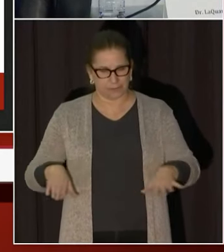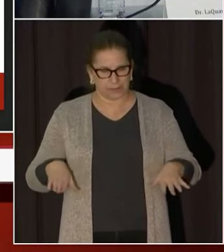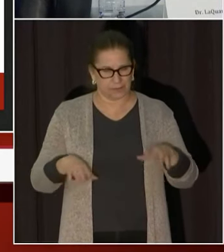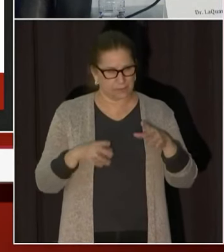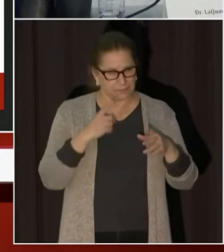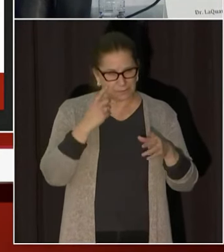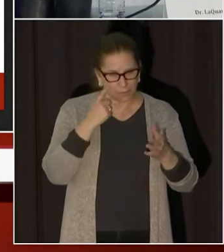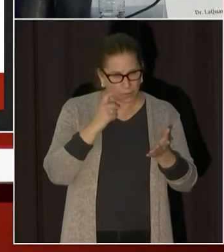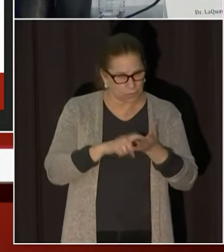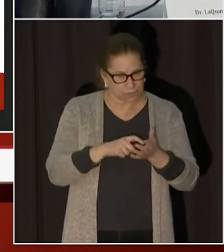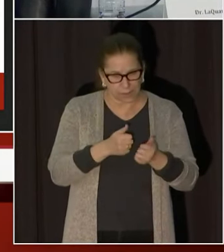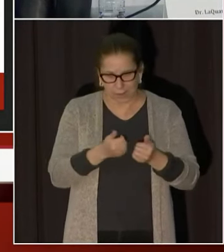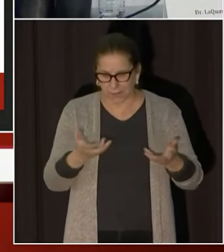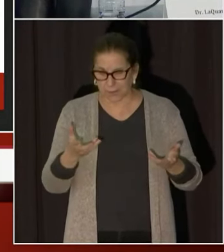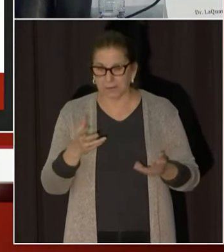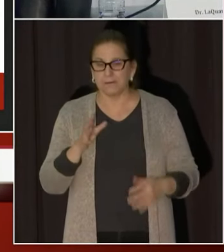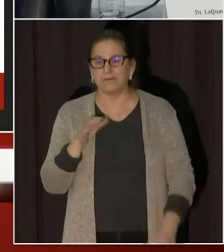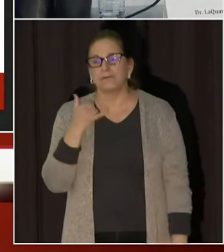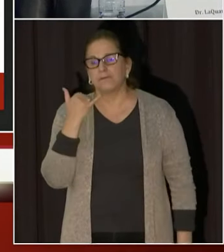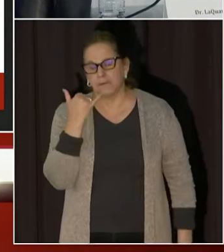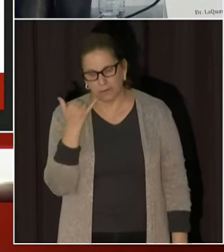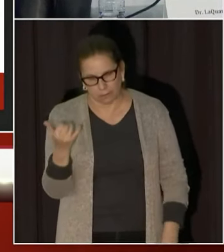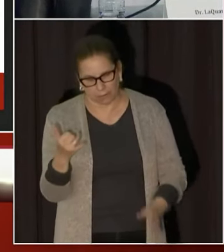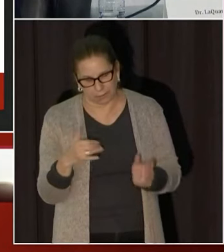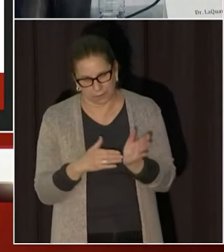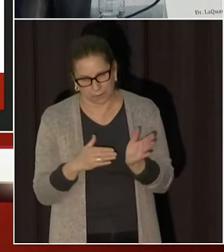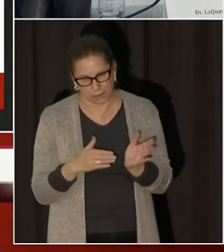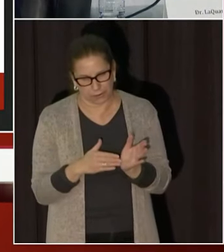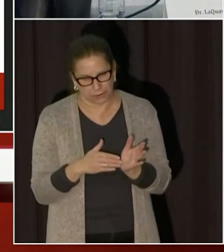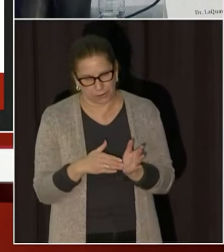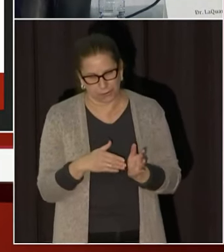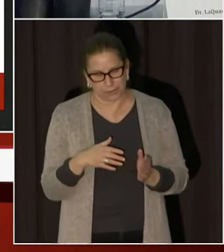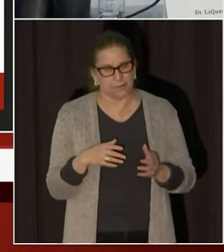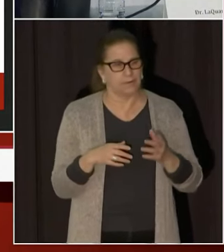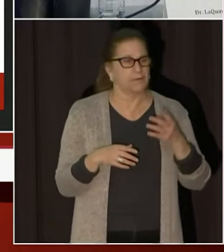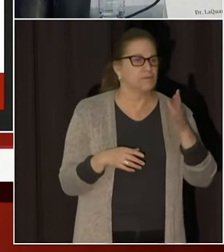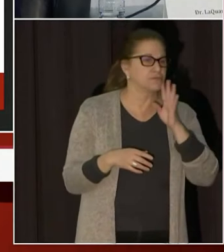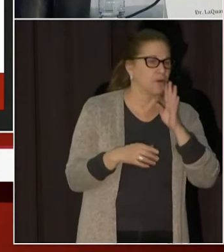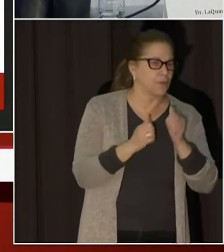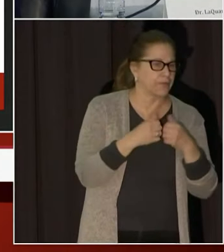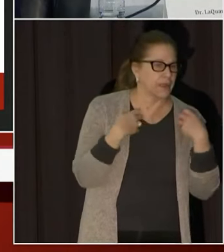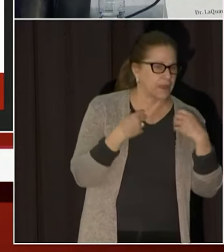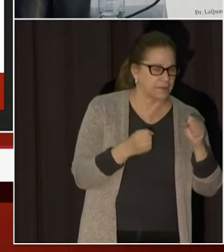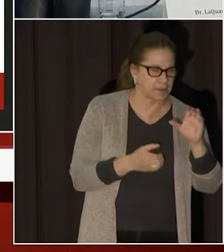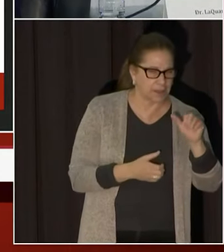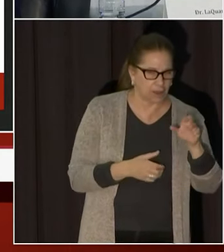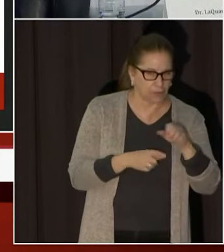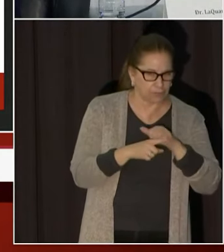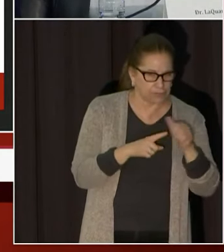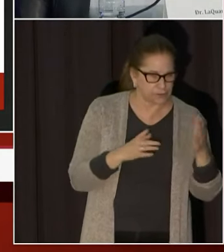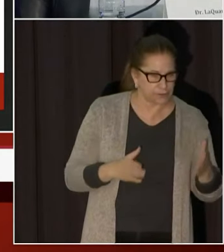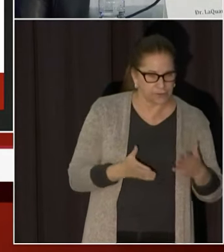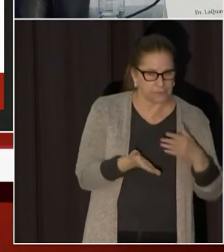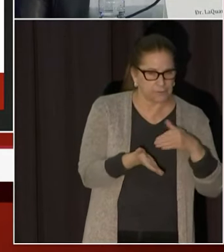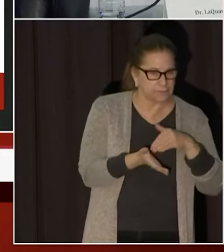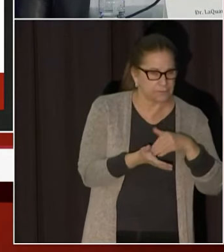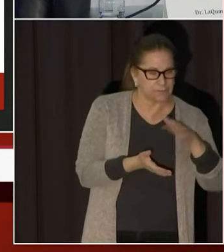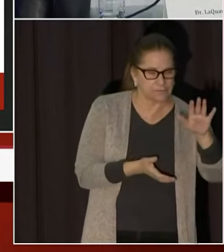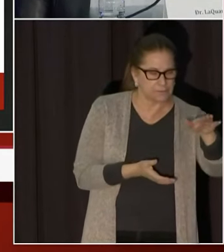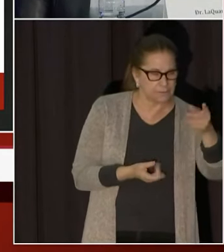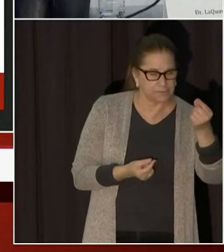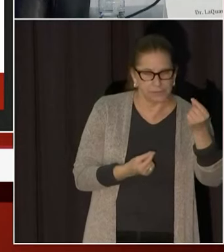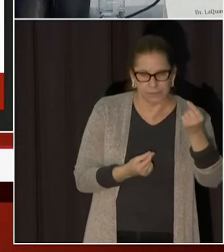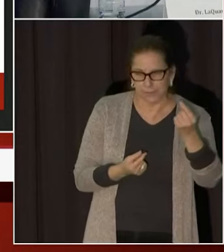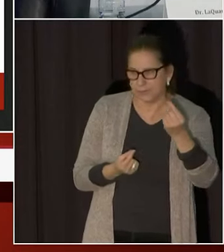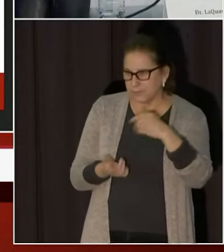health, reaching out to their doctor or healthcare provider and getting them the attention that they need to make sure that